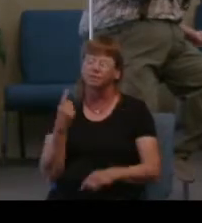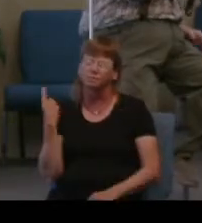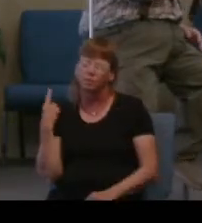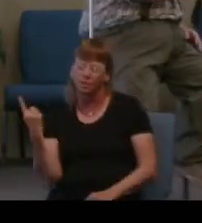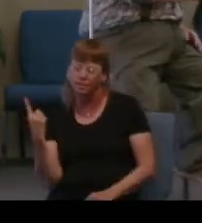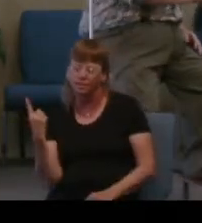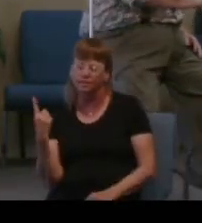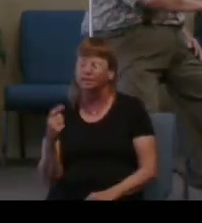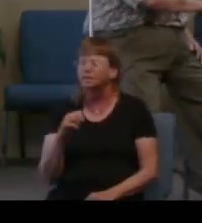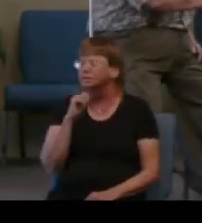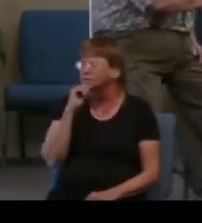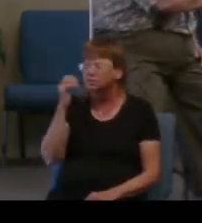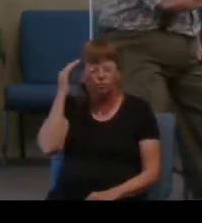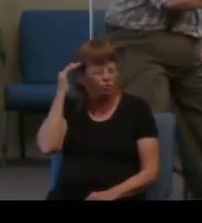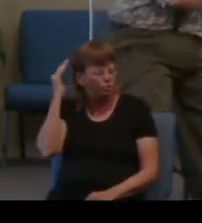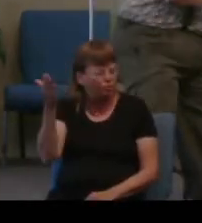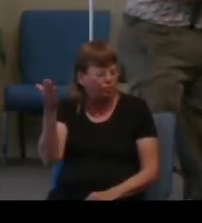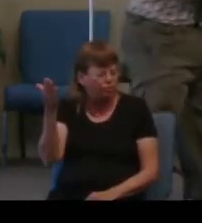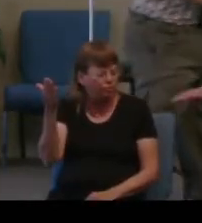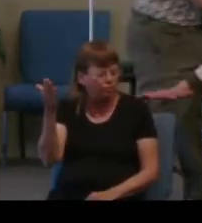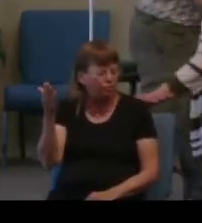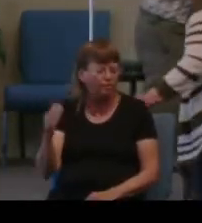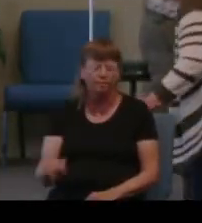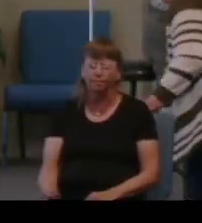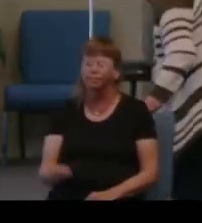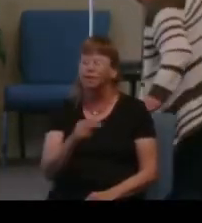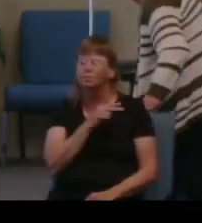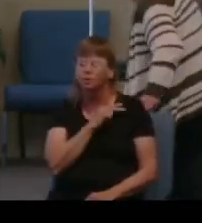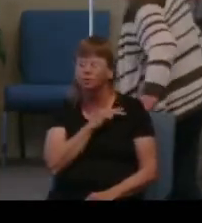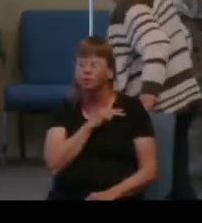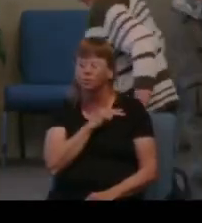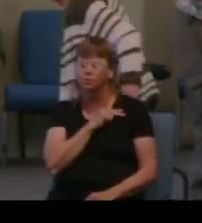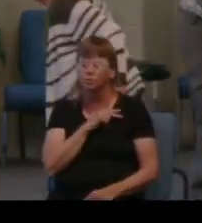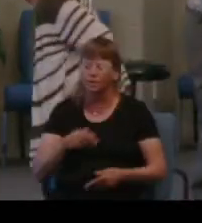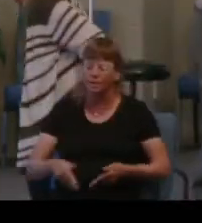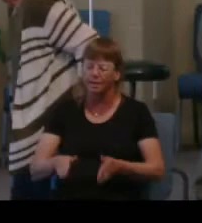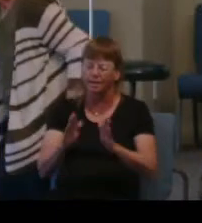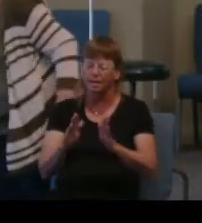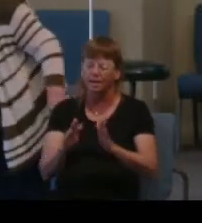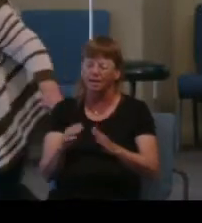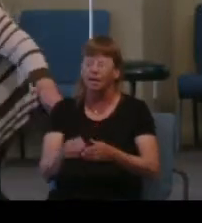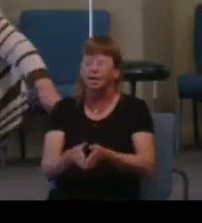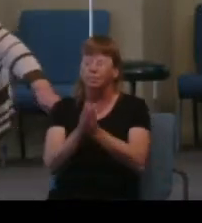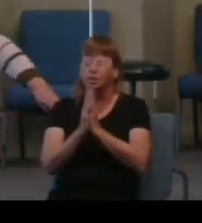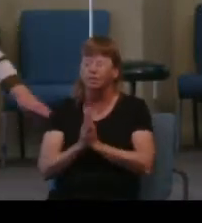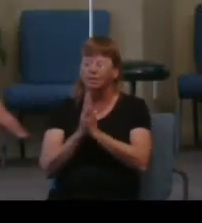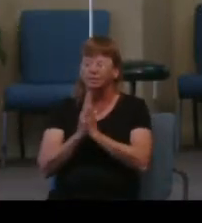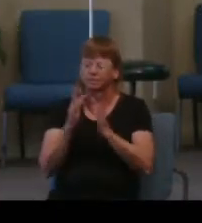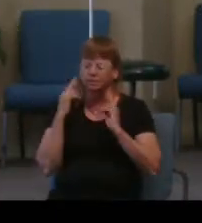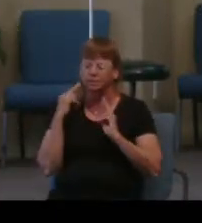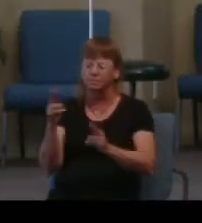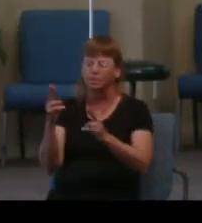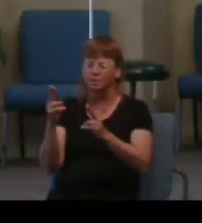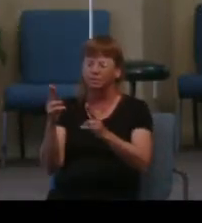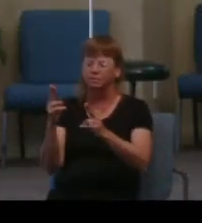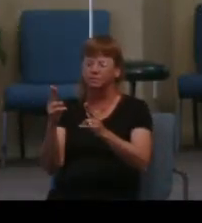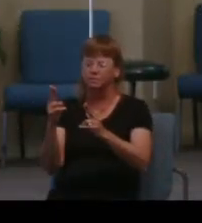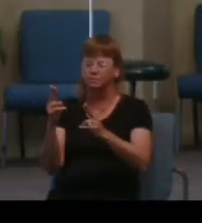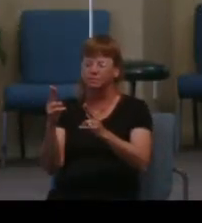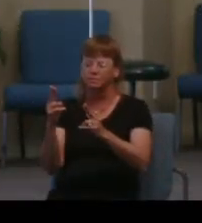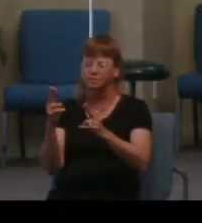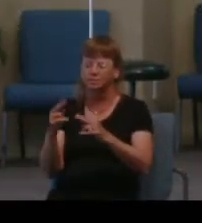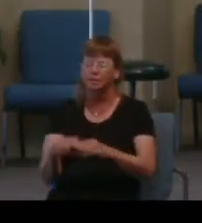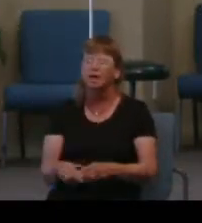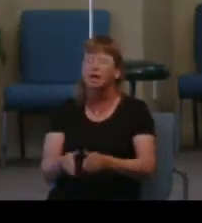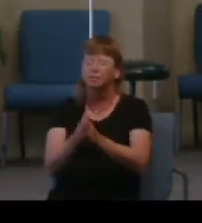personal and intimate way, God, I pray this morning that they would respond to the prompting of your Holy Spirit. God, I pray that you'll be